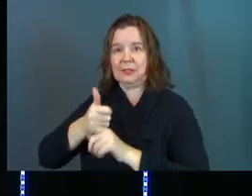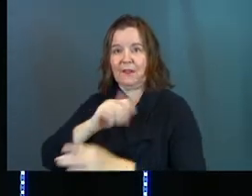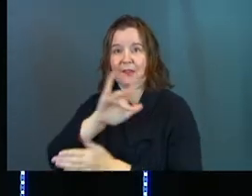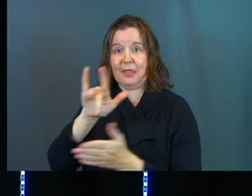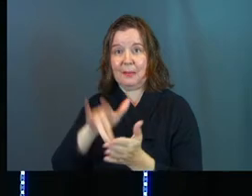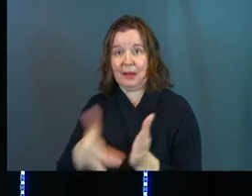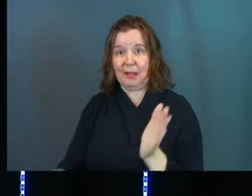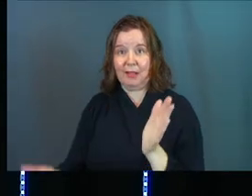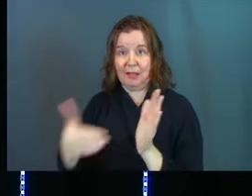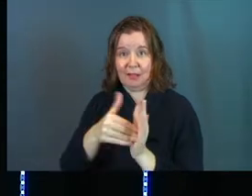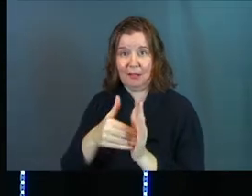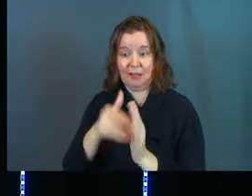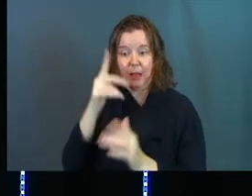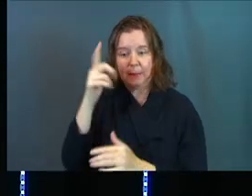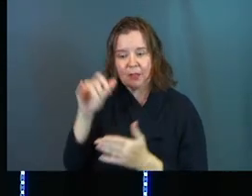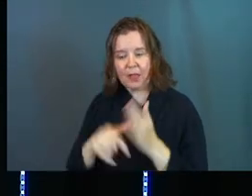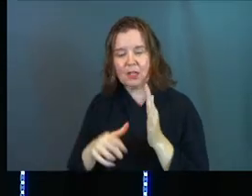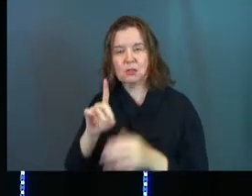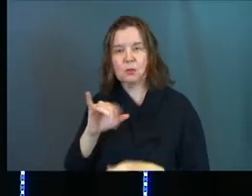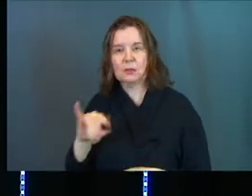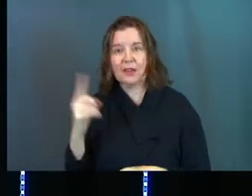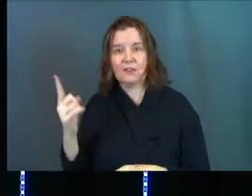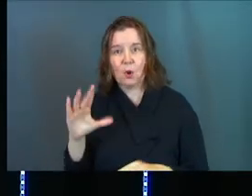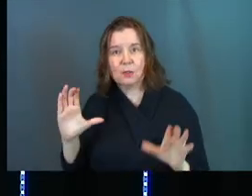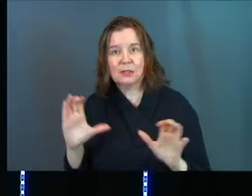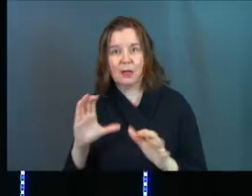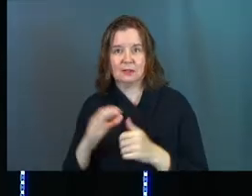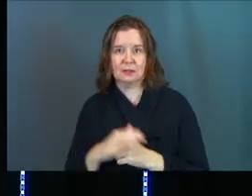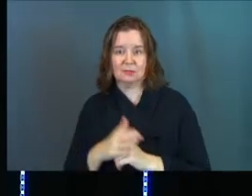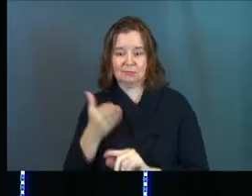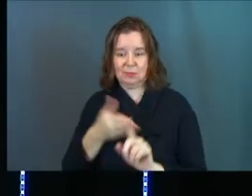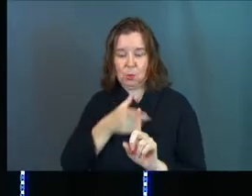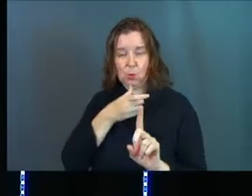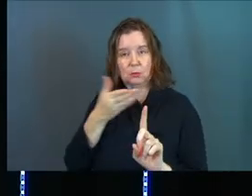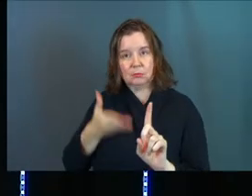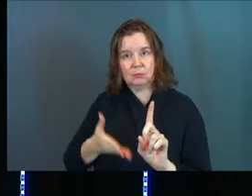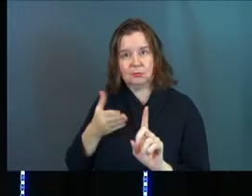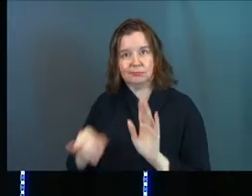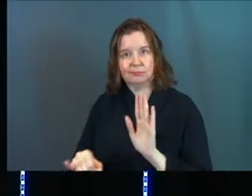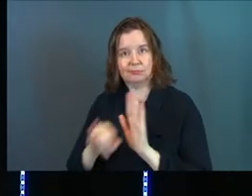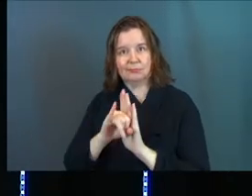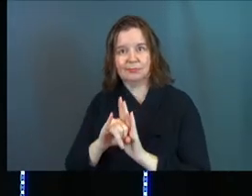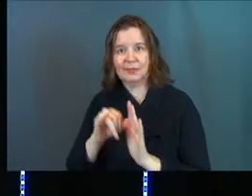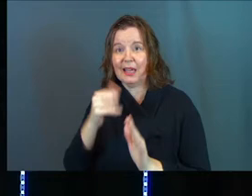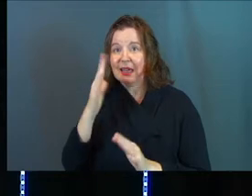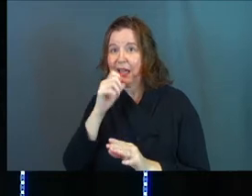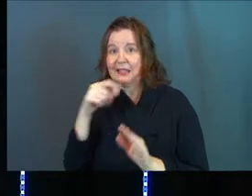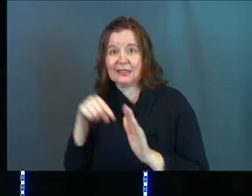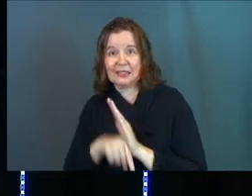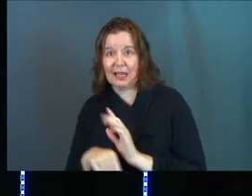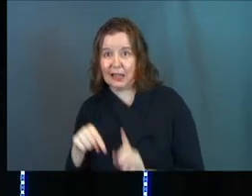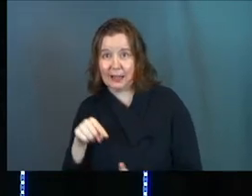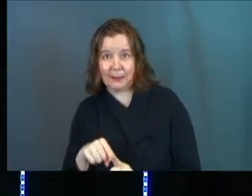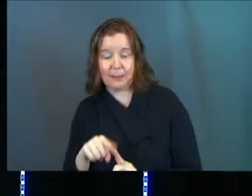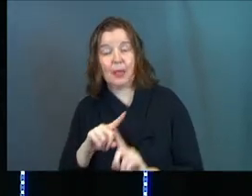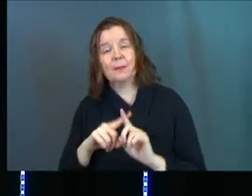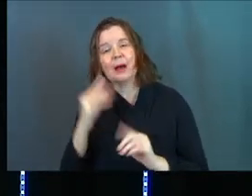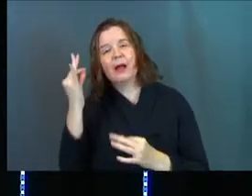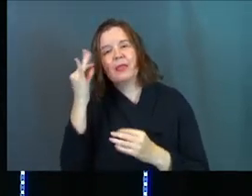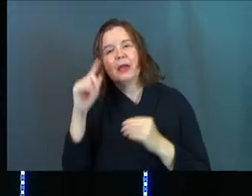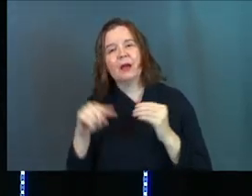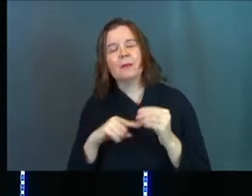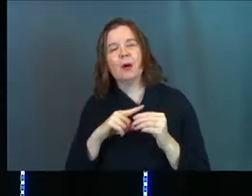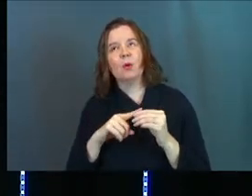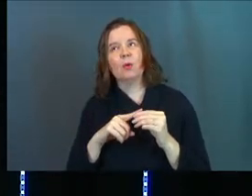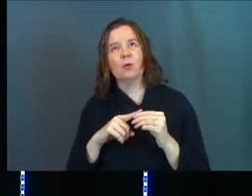in the middle of it. Because that's what David always does. And God doesn't kill him. But think